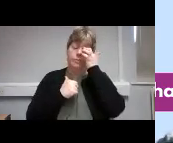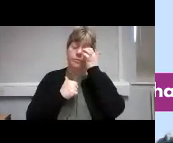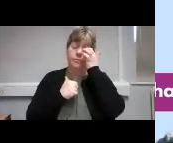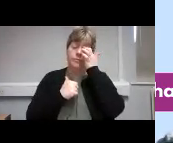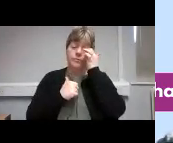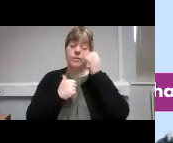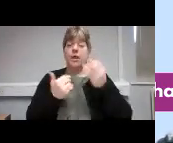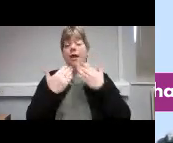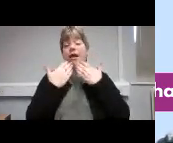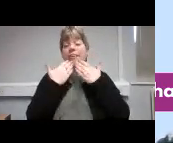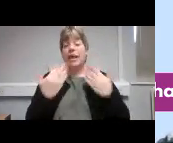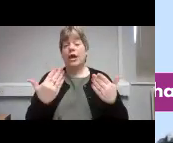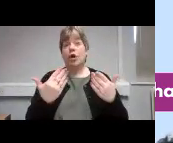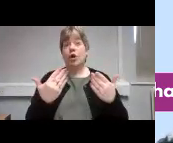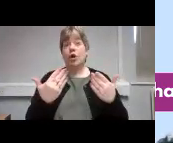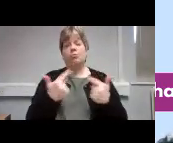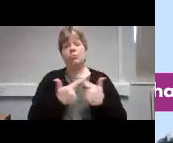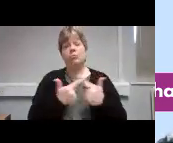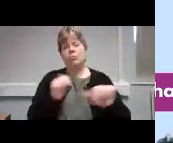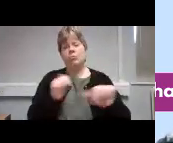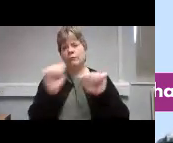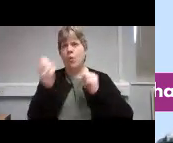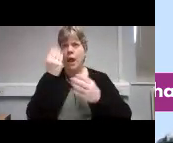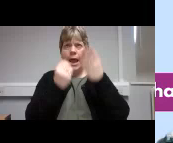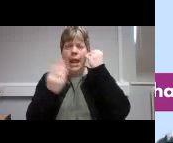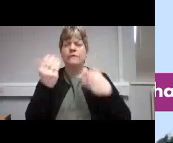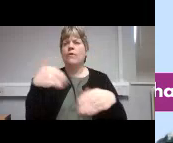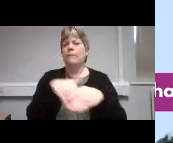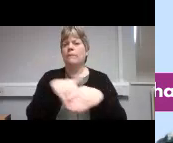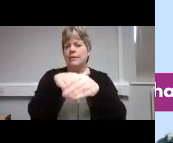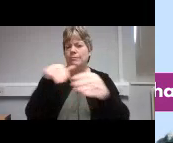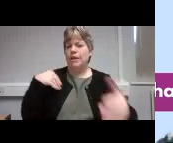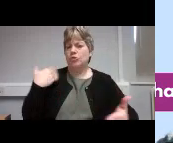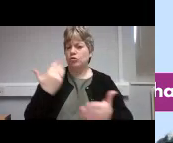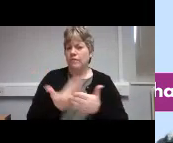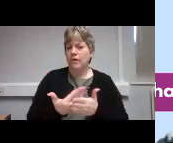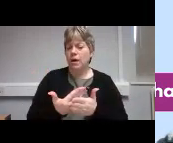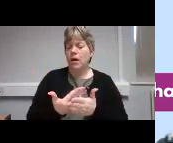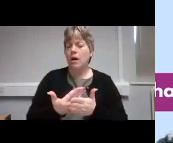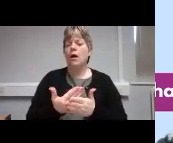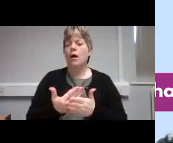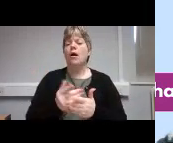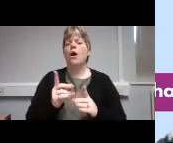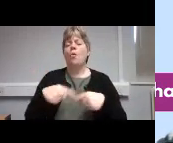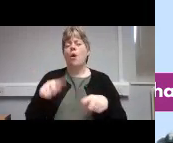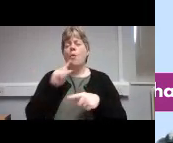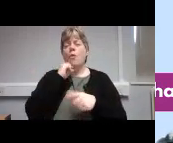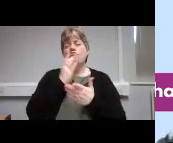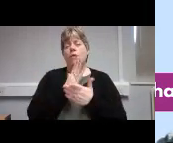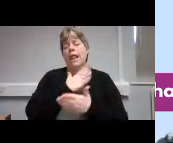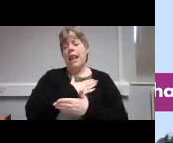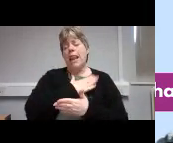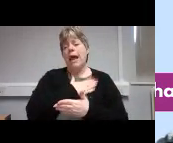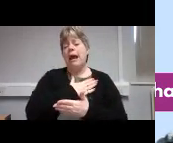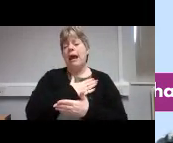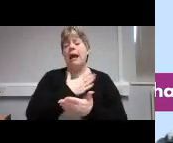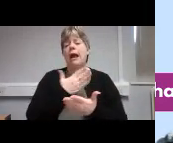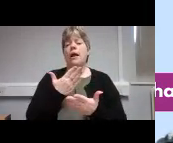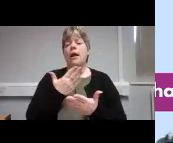And thank you ever so much for listening and for your participation so far. What we'd really like is for people